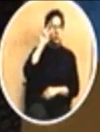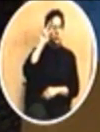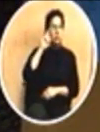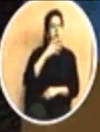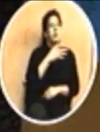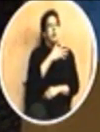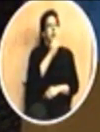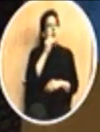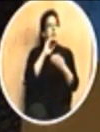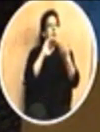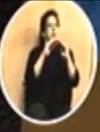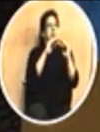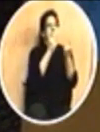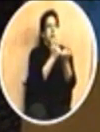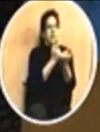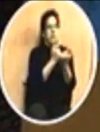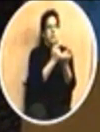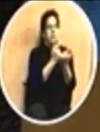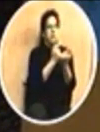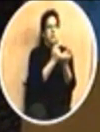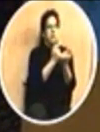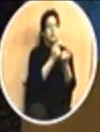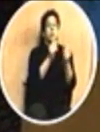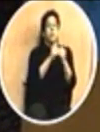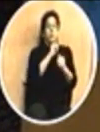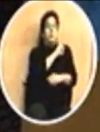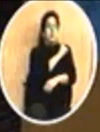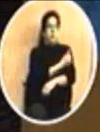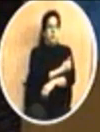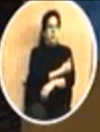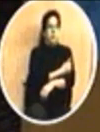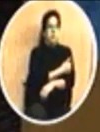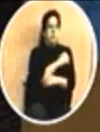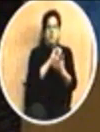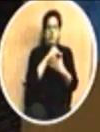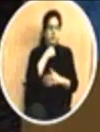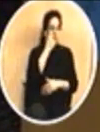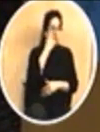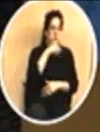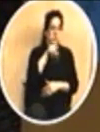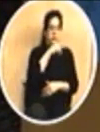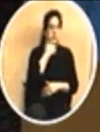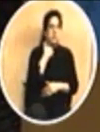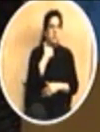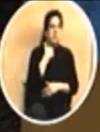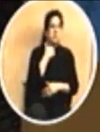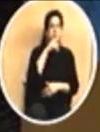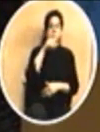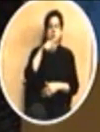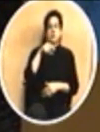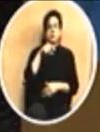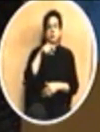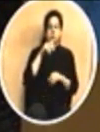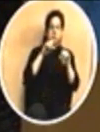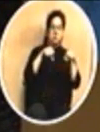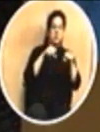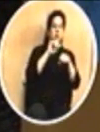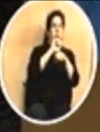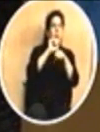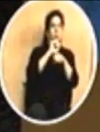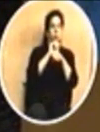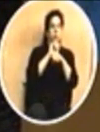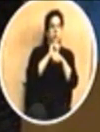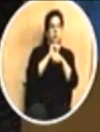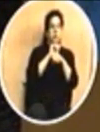think that City Council could have, with the authority that I understand you have, could have worked to